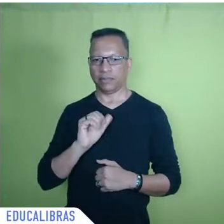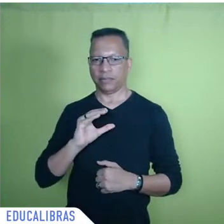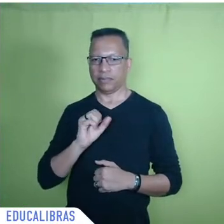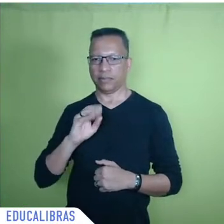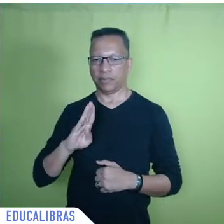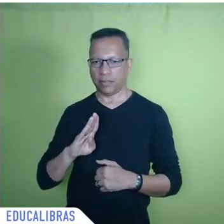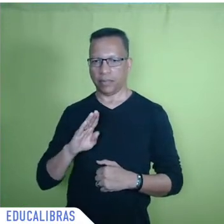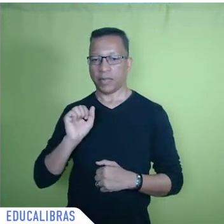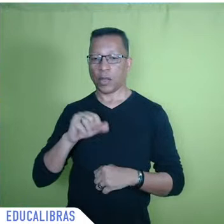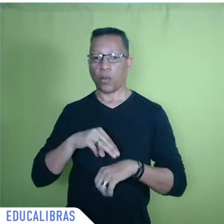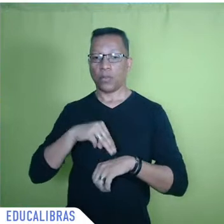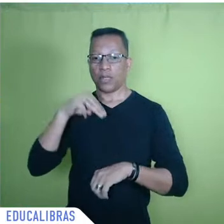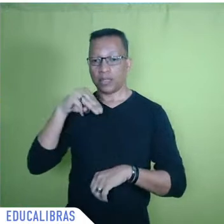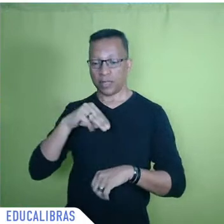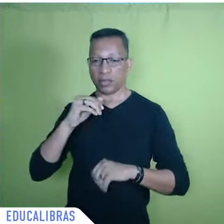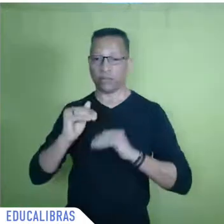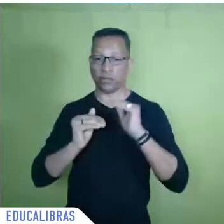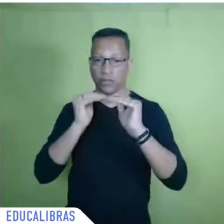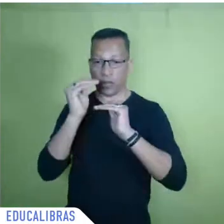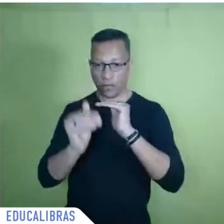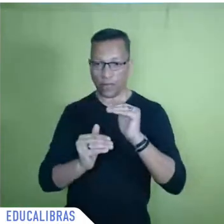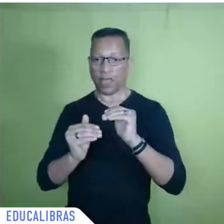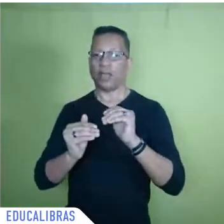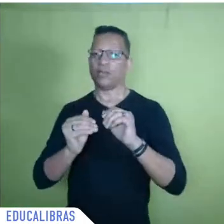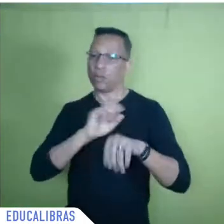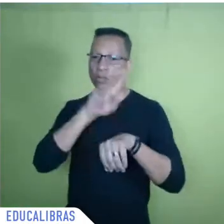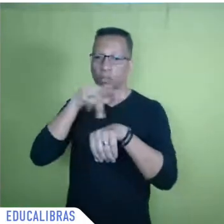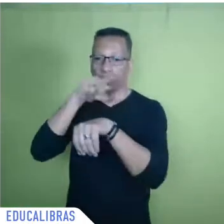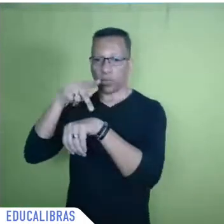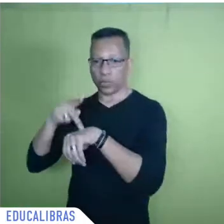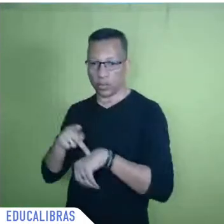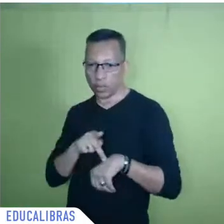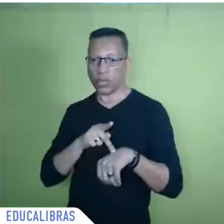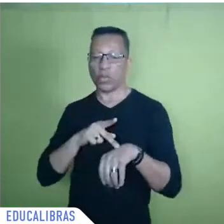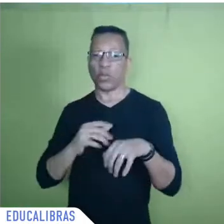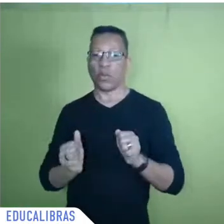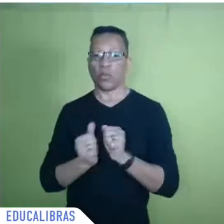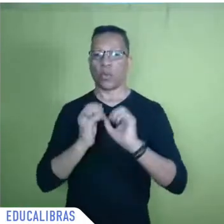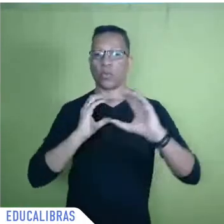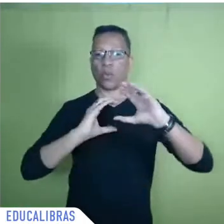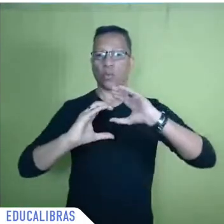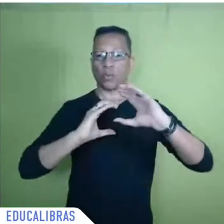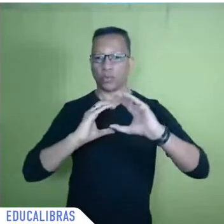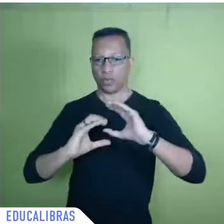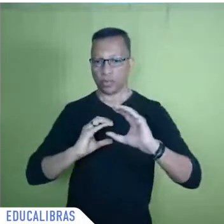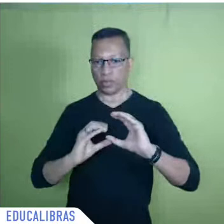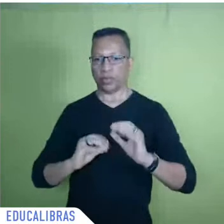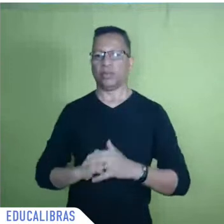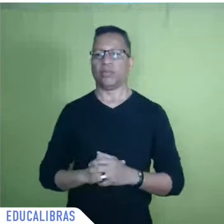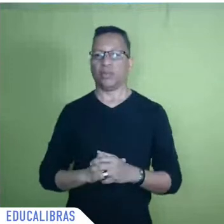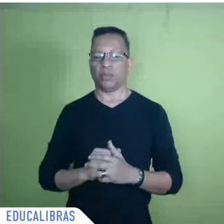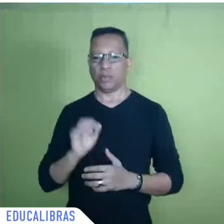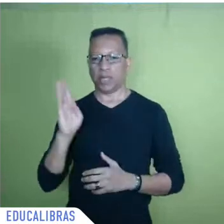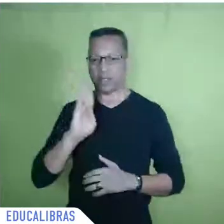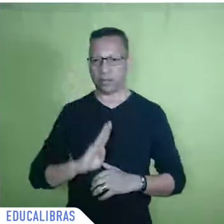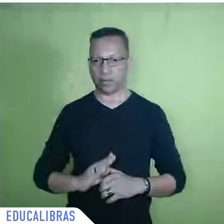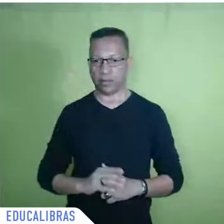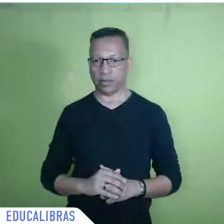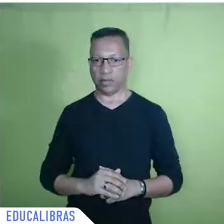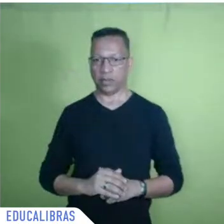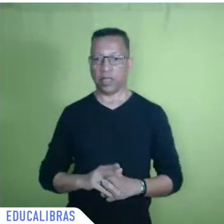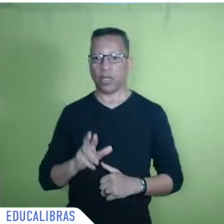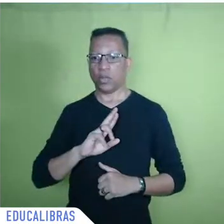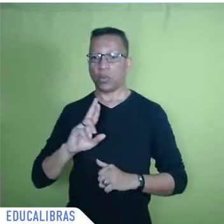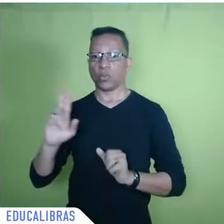YouTube. My name is Jacob Castle. I'm a master's student in international development and I belong to the communication team